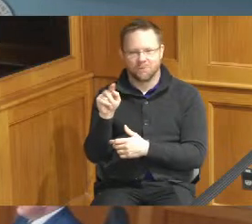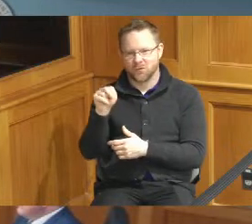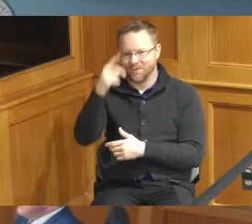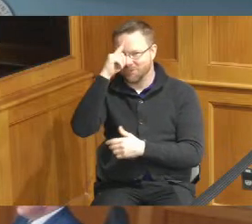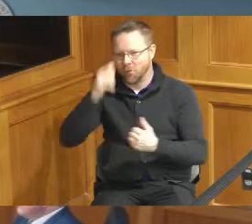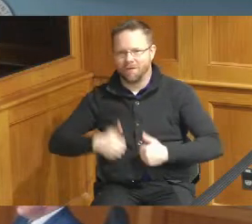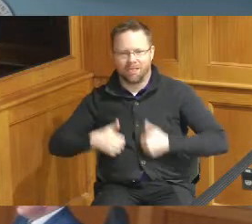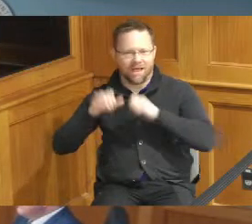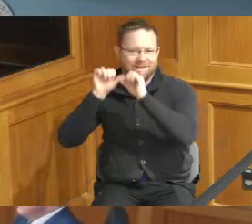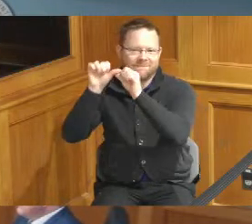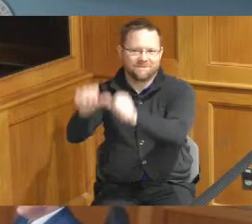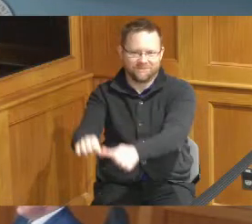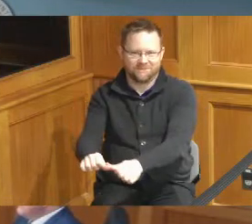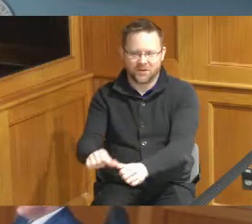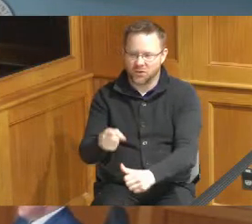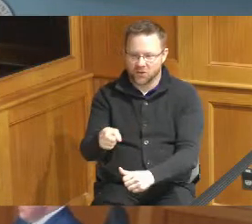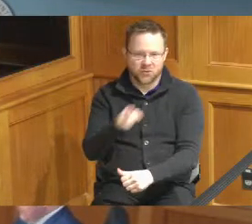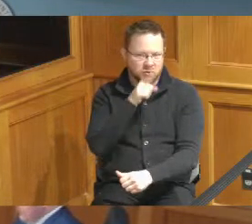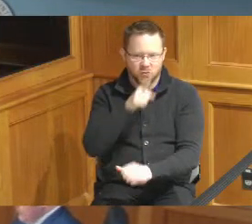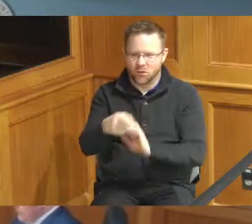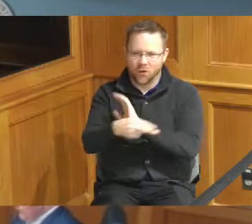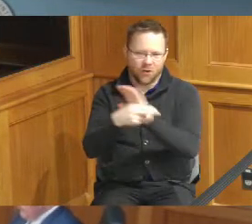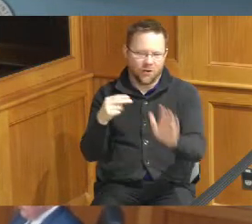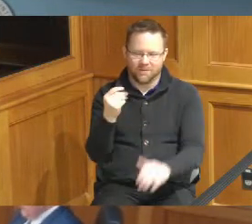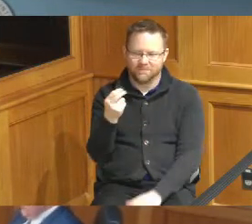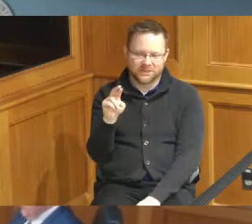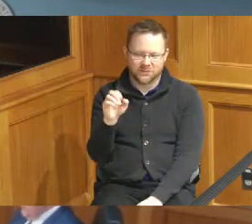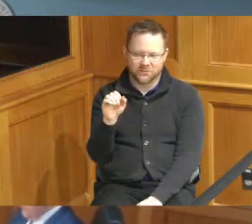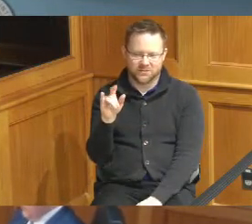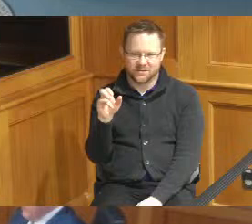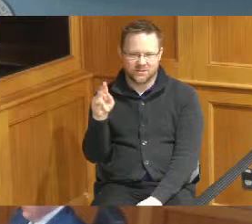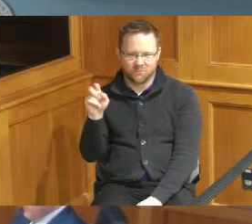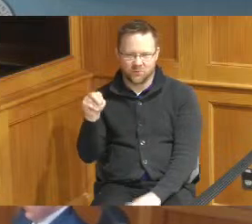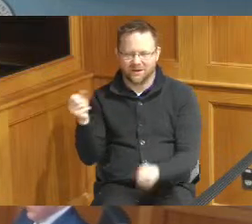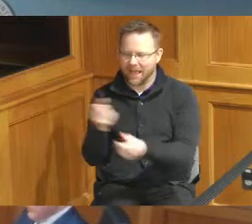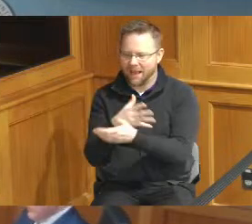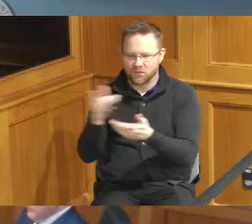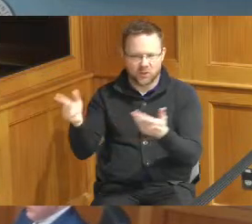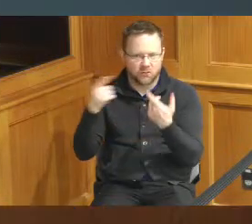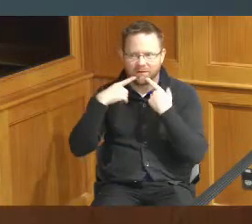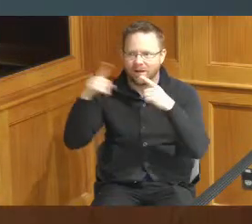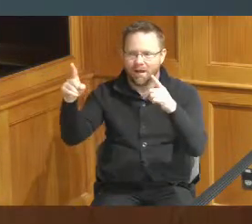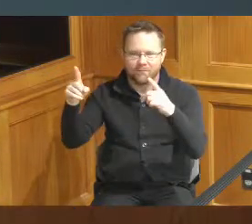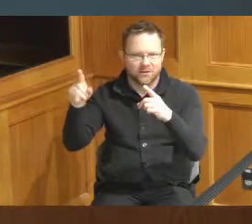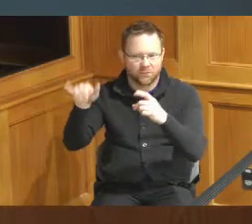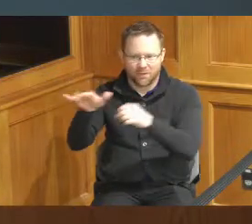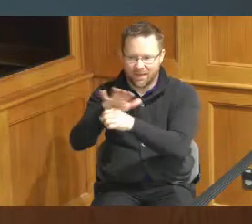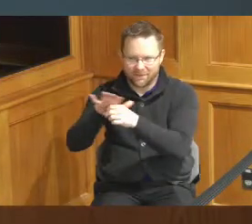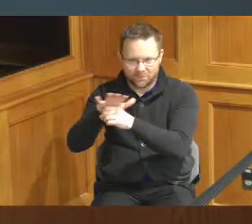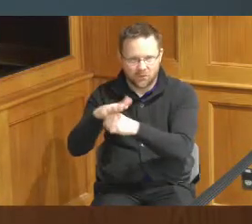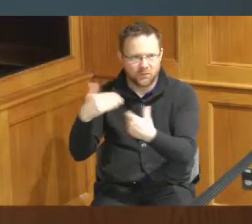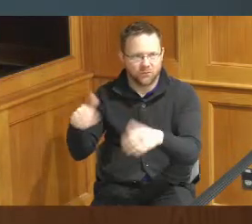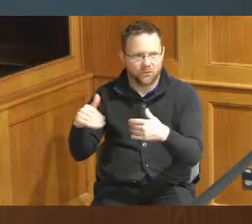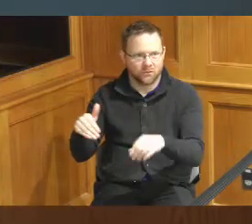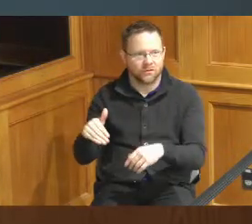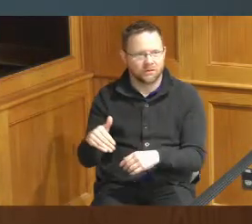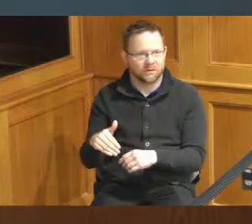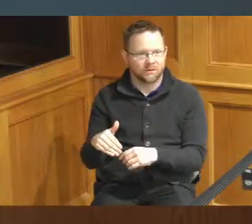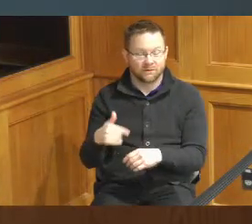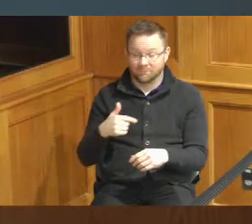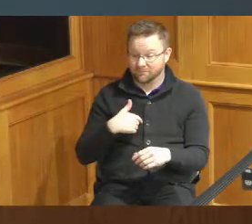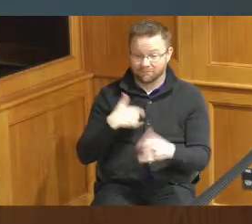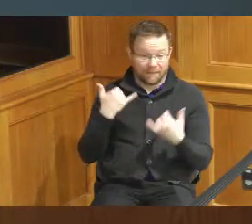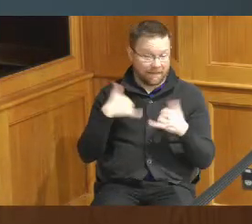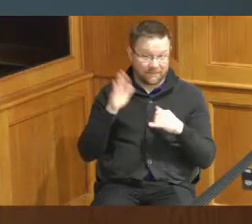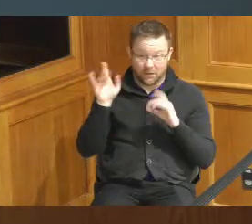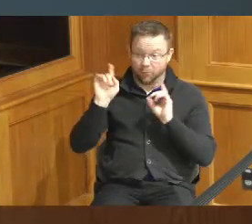you. You are Mr. Silverton, and all your accomplishments, what you've done in that community, and I'll be there. So keep spending money like